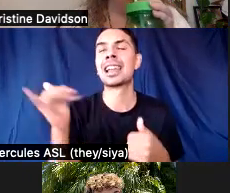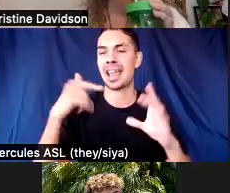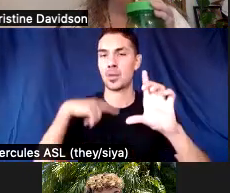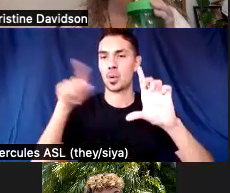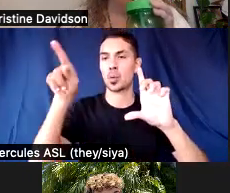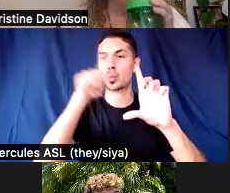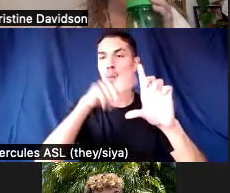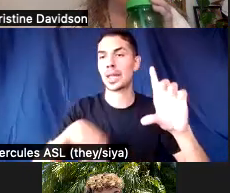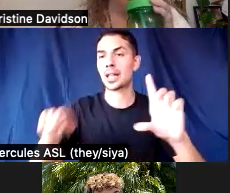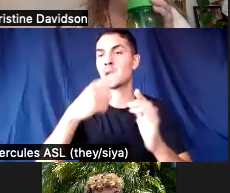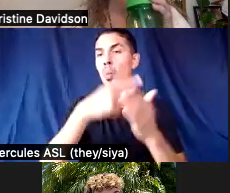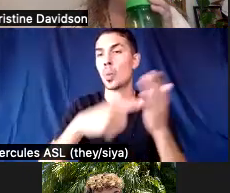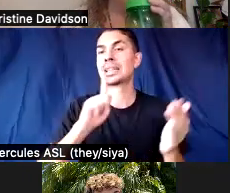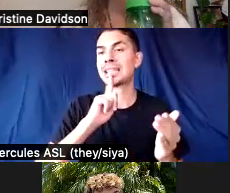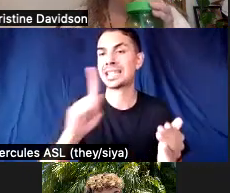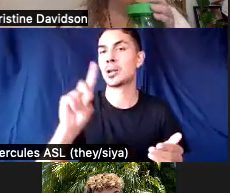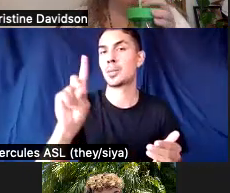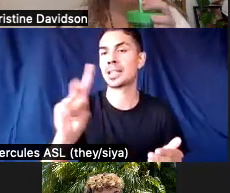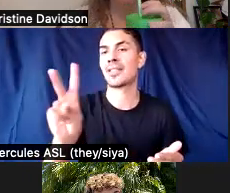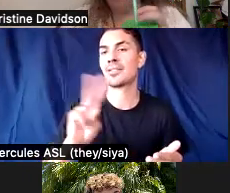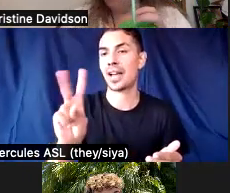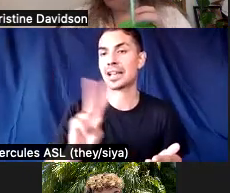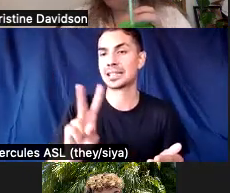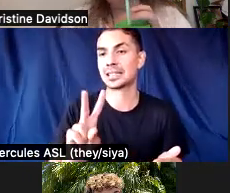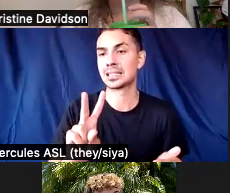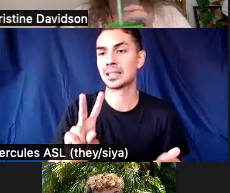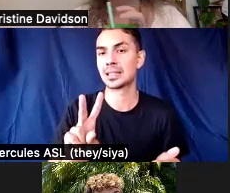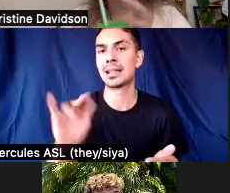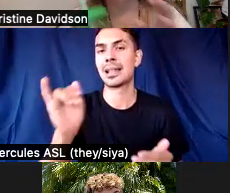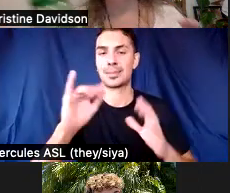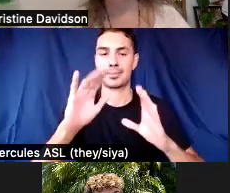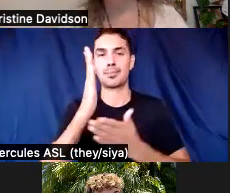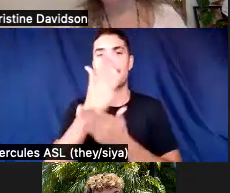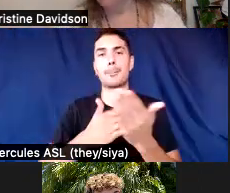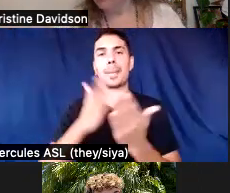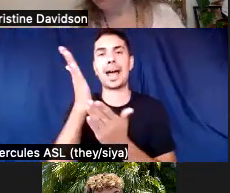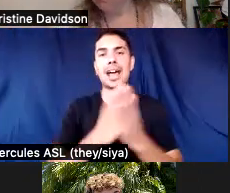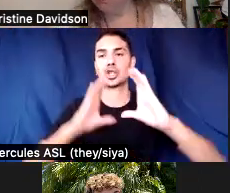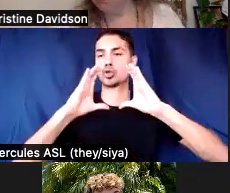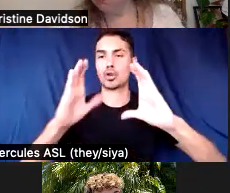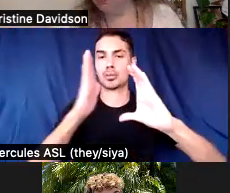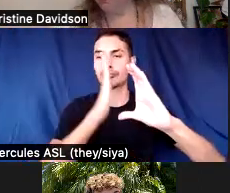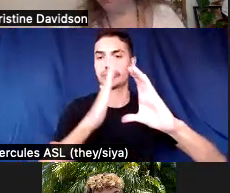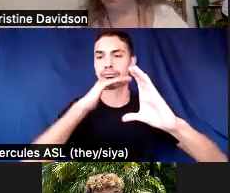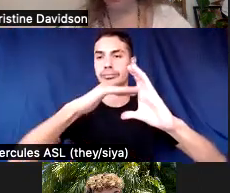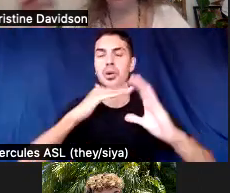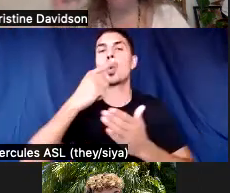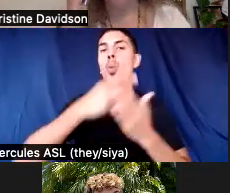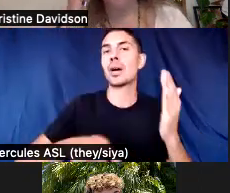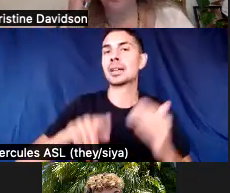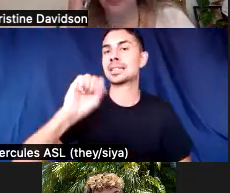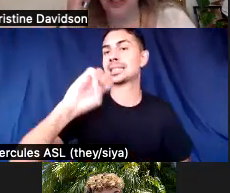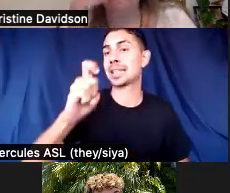what is domestic violence, all the pie chart. What is sexual violence? What is sex trafficking? What